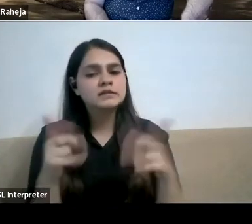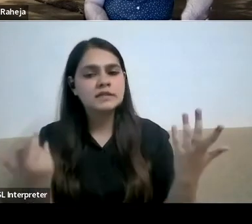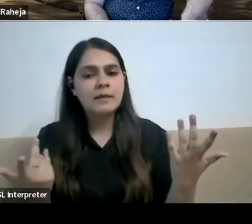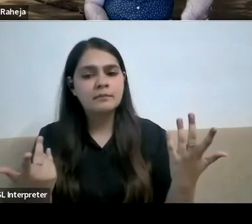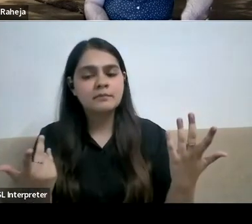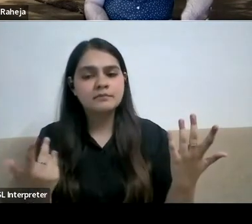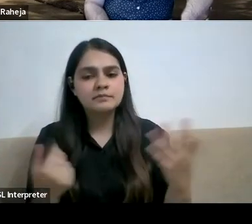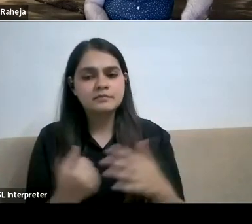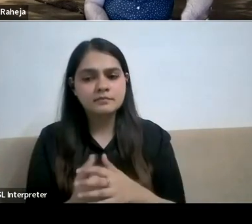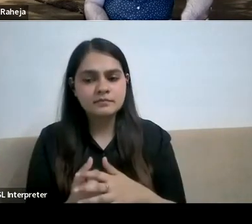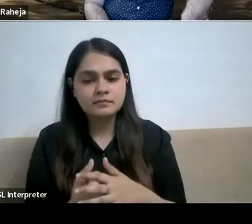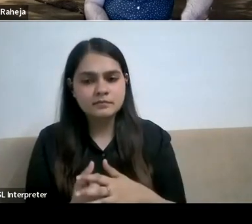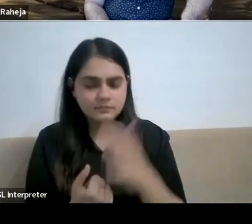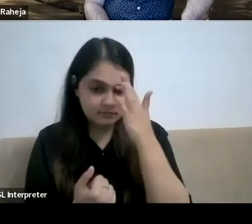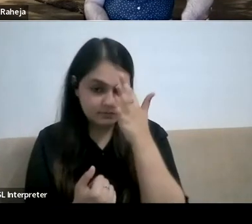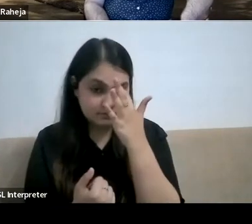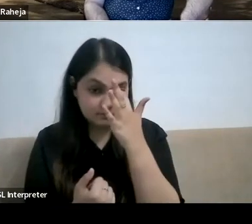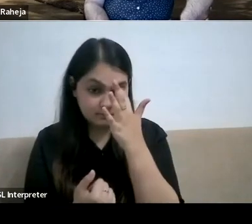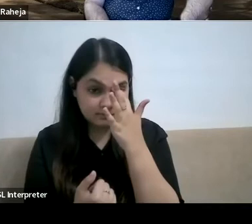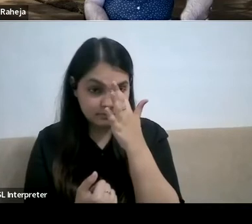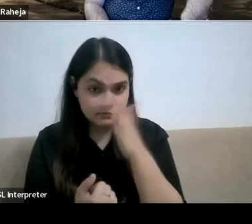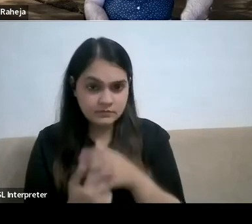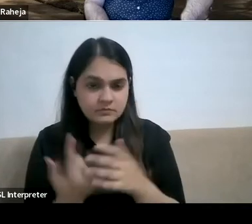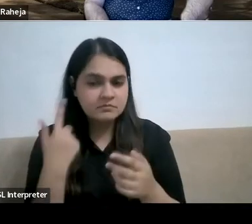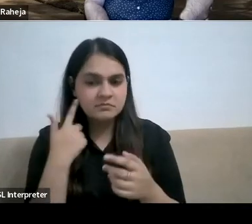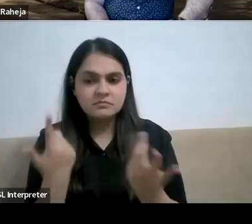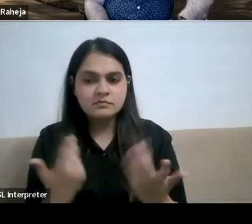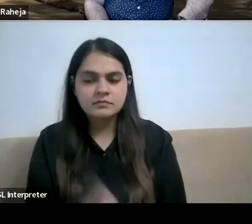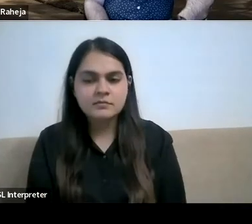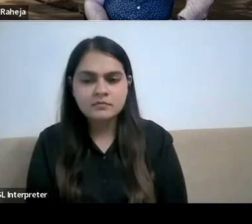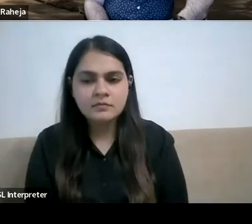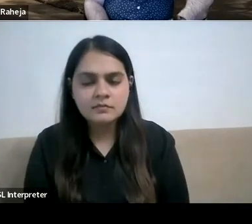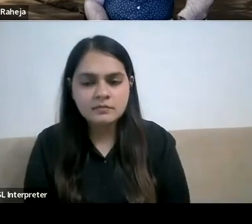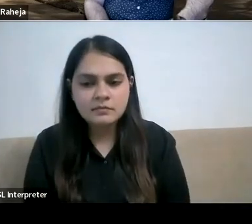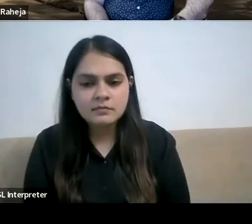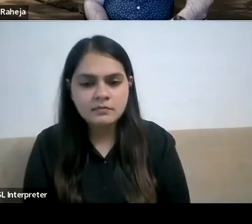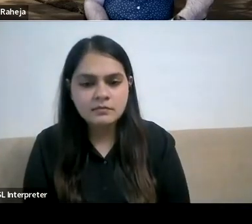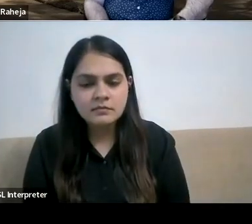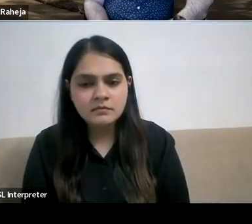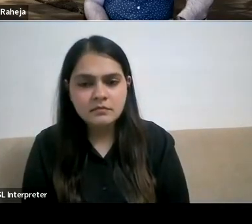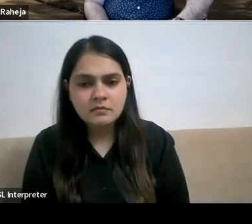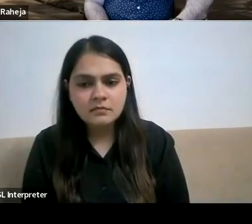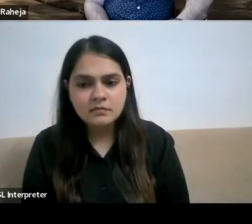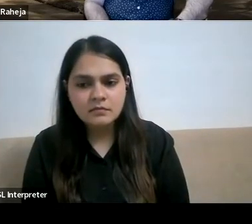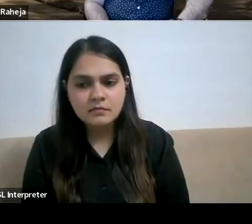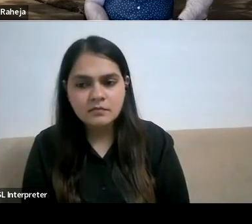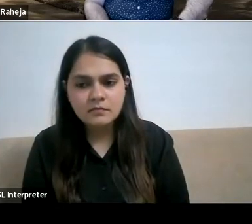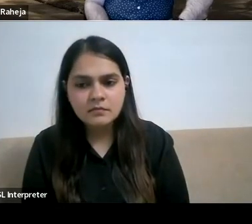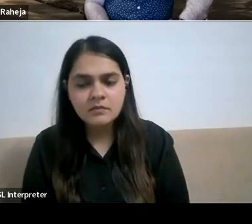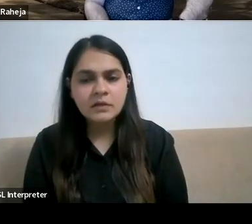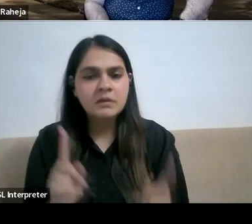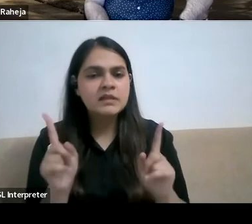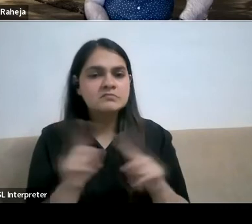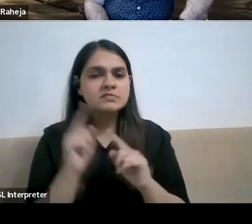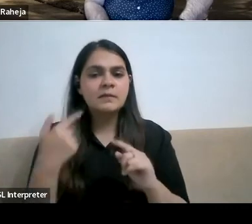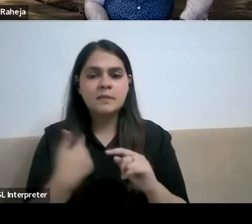corporator. A corporator is a elected representative at a ward level. Yeah. And that person is supposed to sit in the